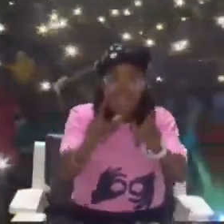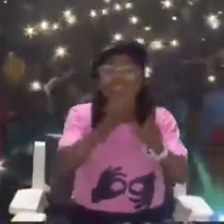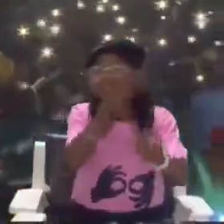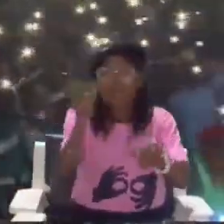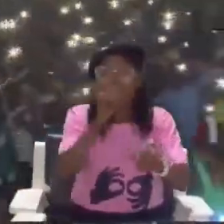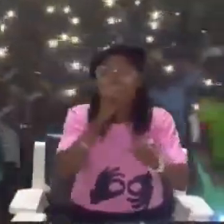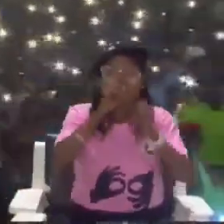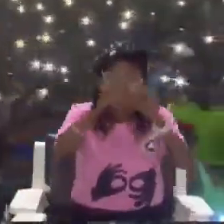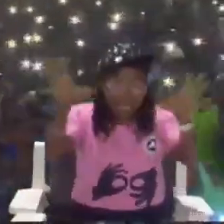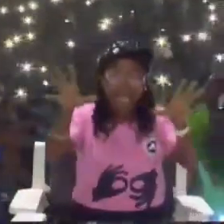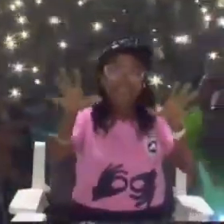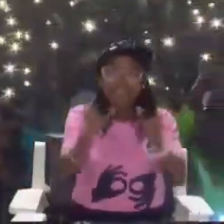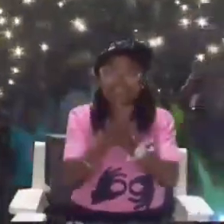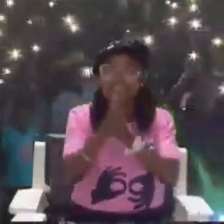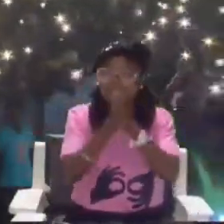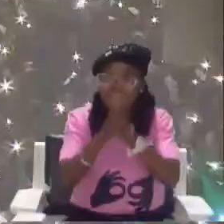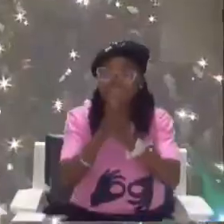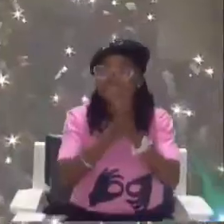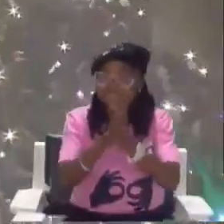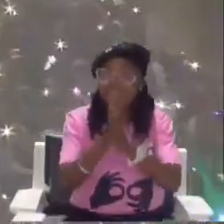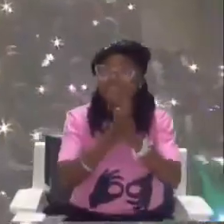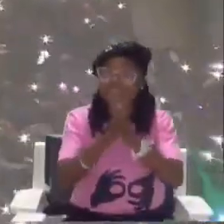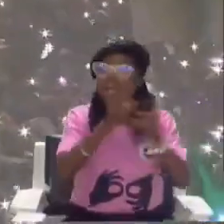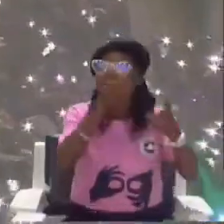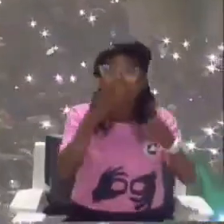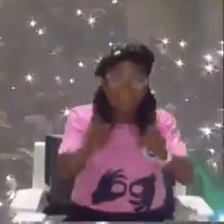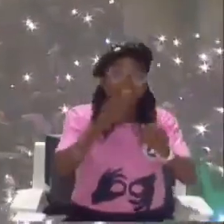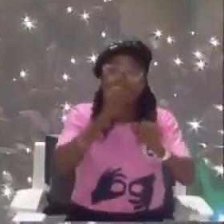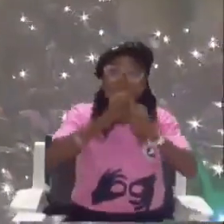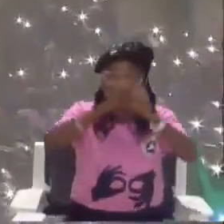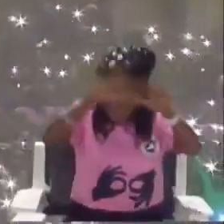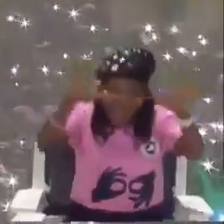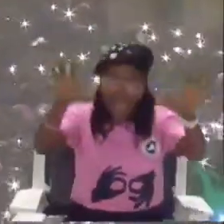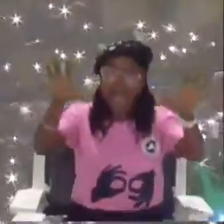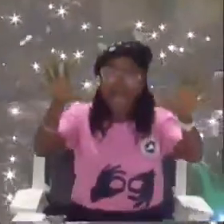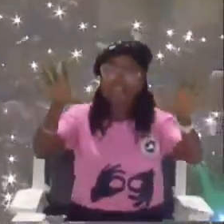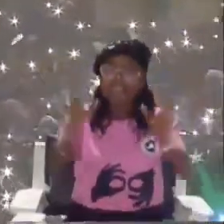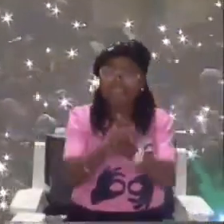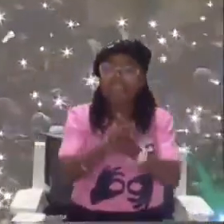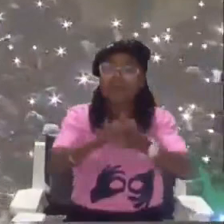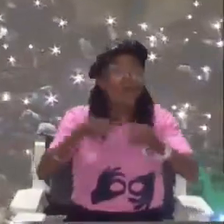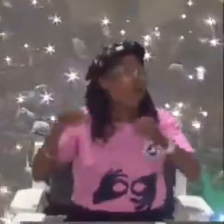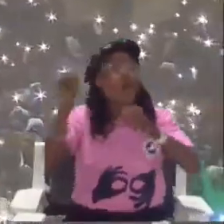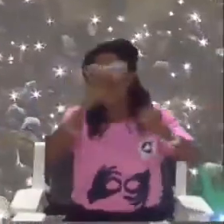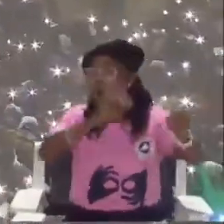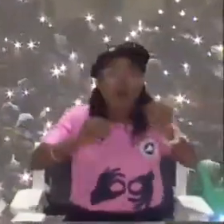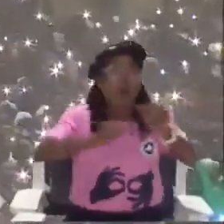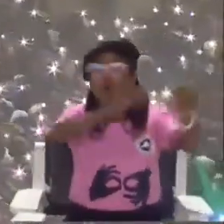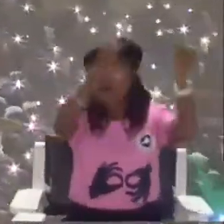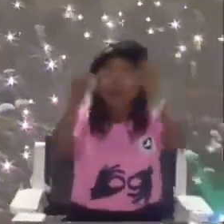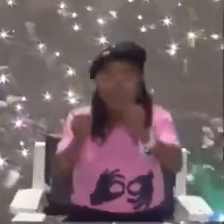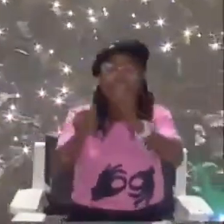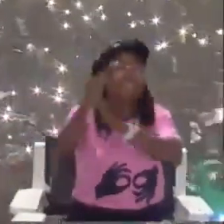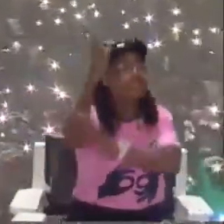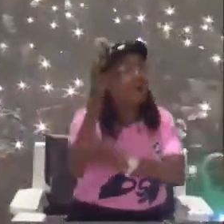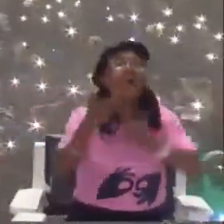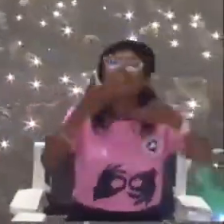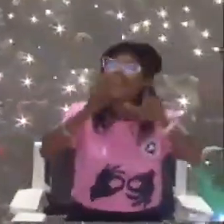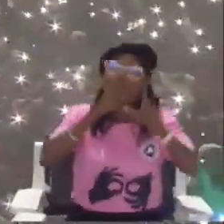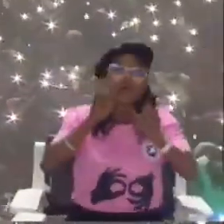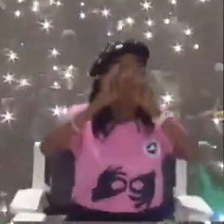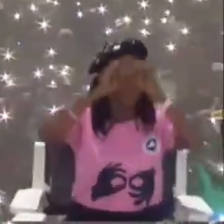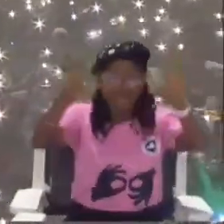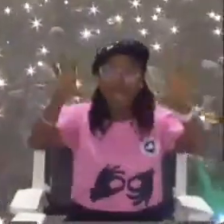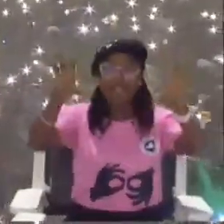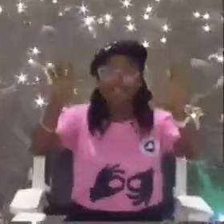Jackie, Malek, let there be light. Jackie, Malek, Almighty God, let there be light. Oh, long road, Lord,